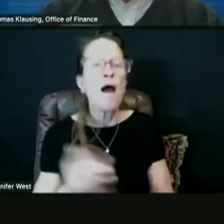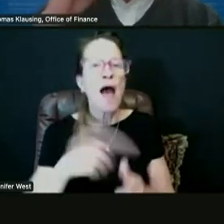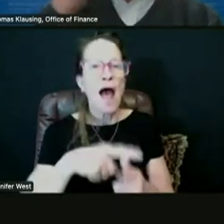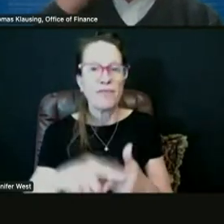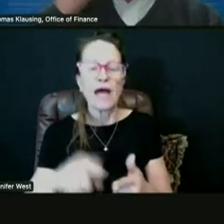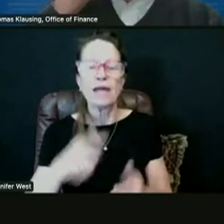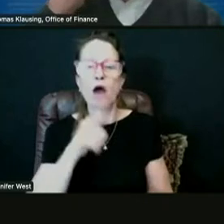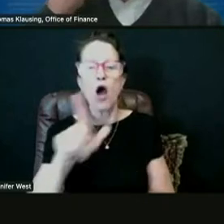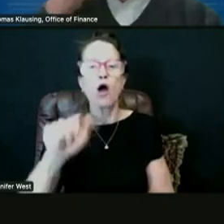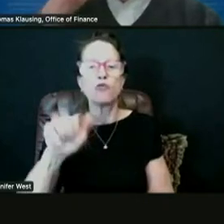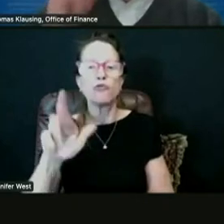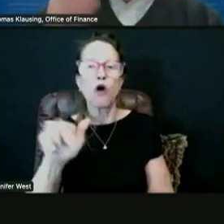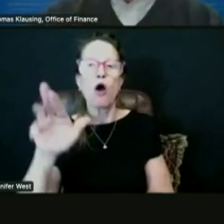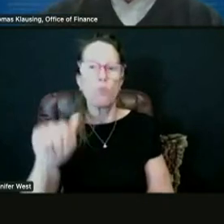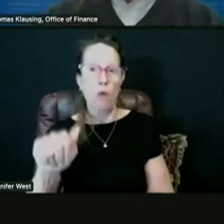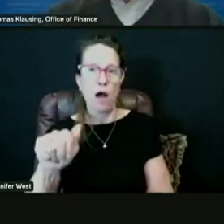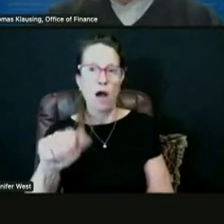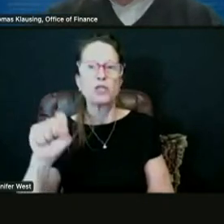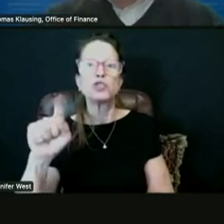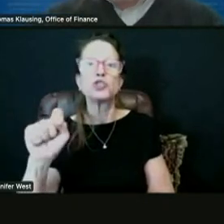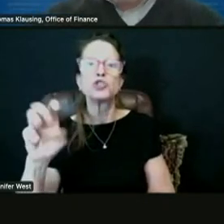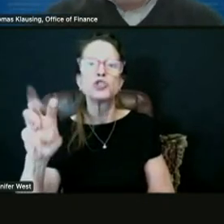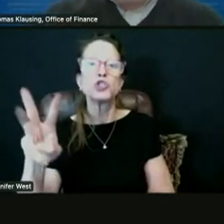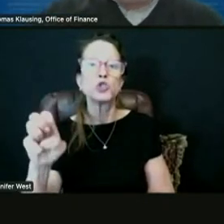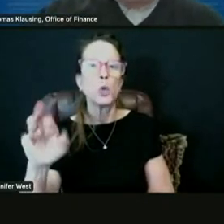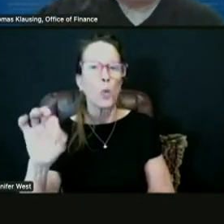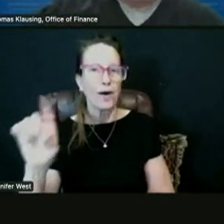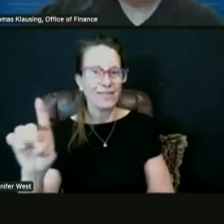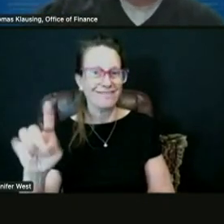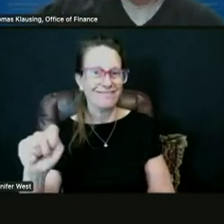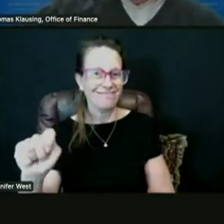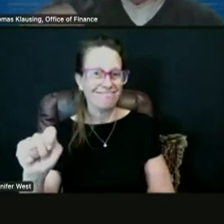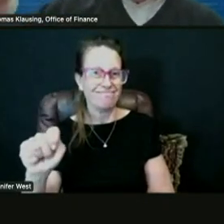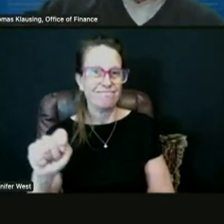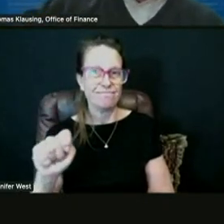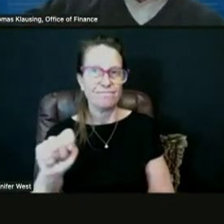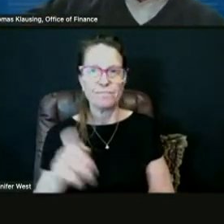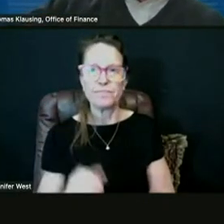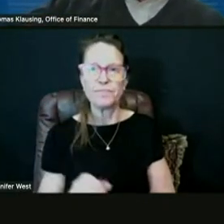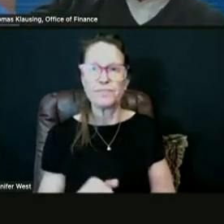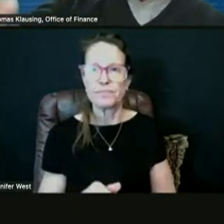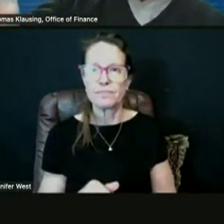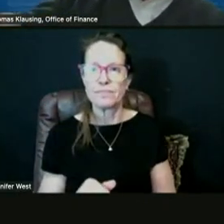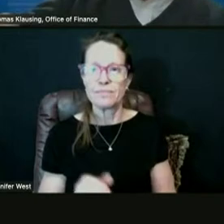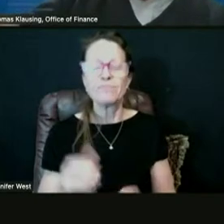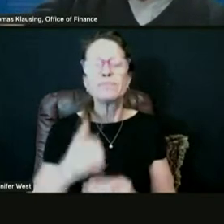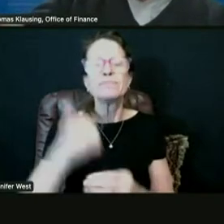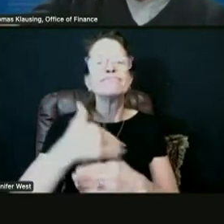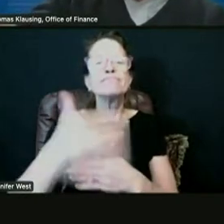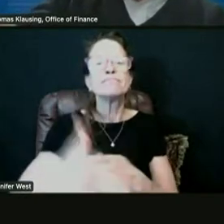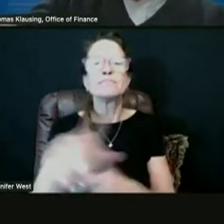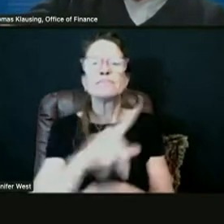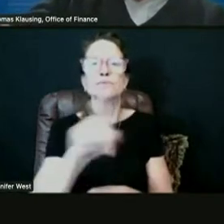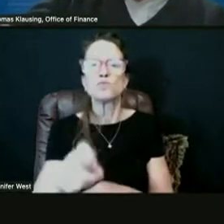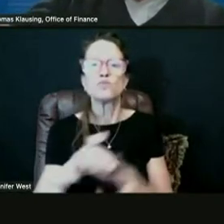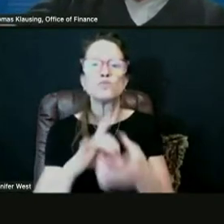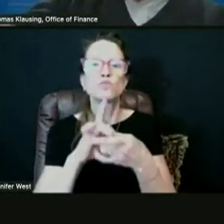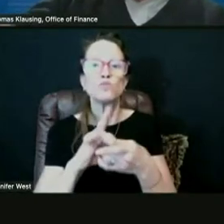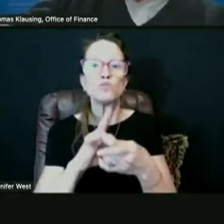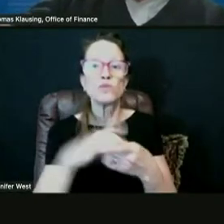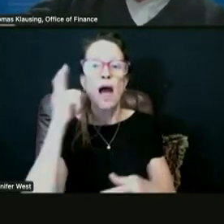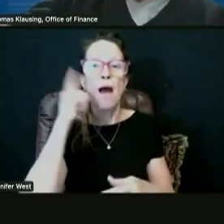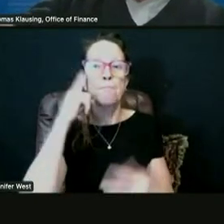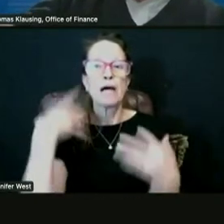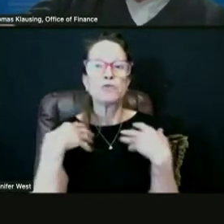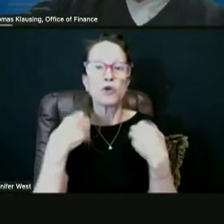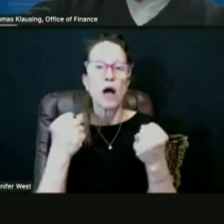we're going to promote you up to ask your question. Go ahead, Ms. Bowe. All right. This next question is regarding mental health